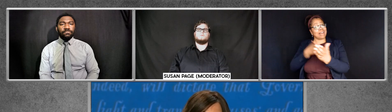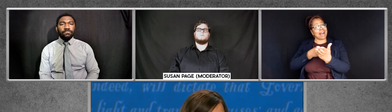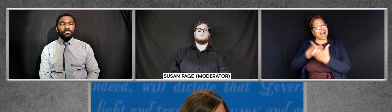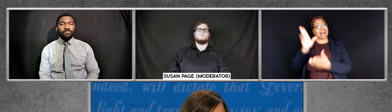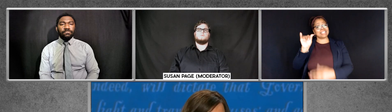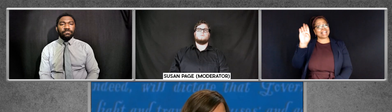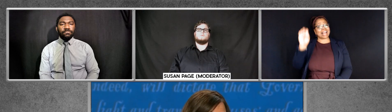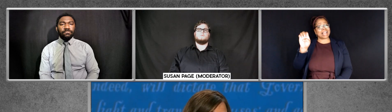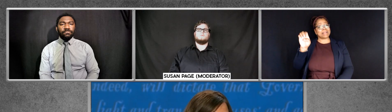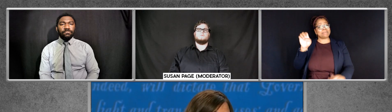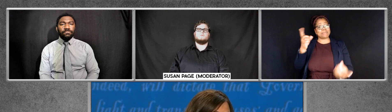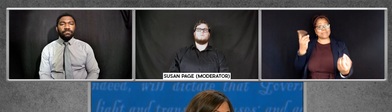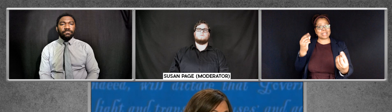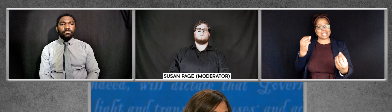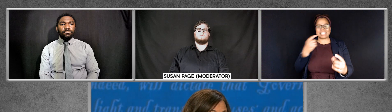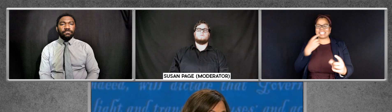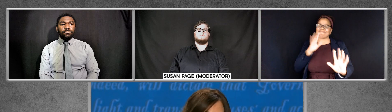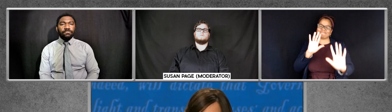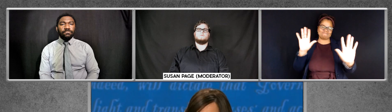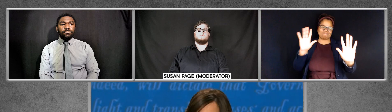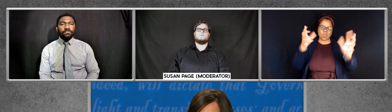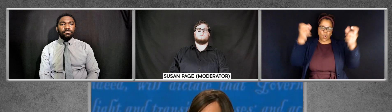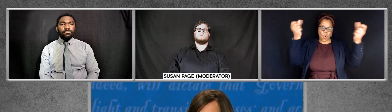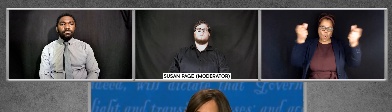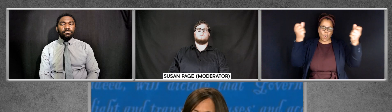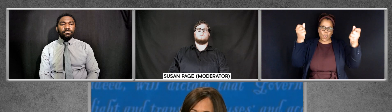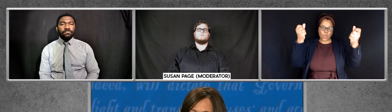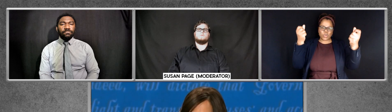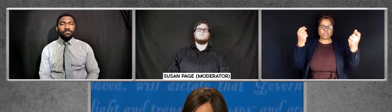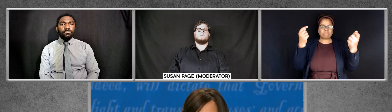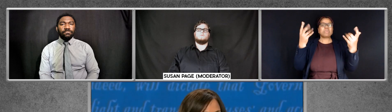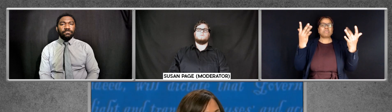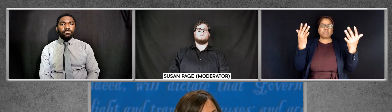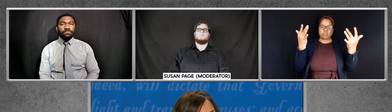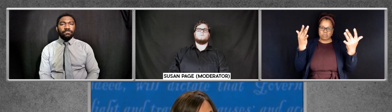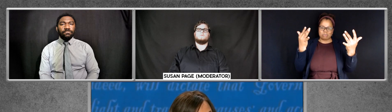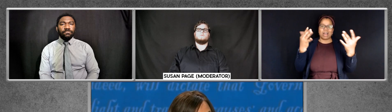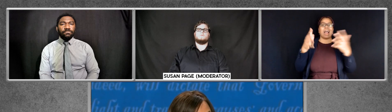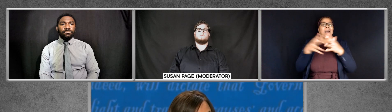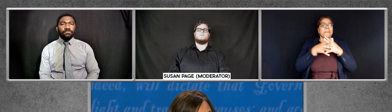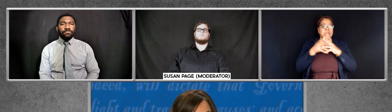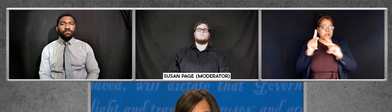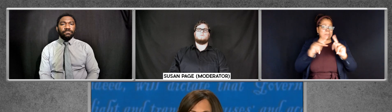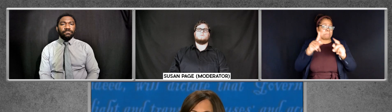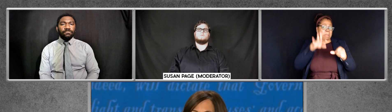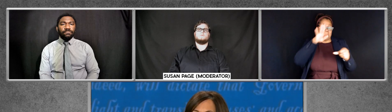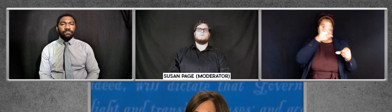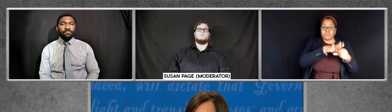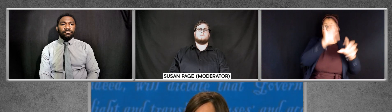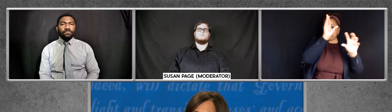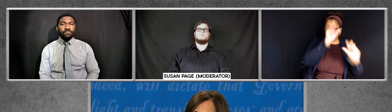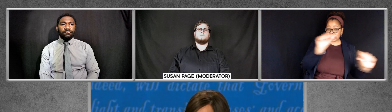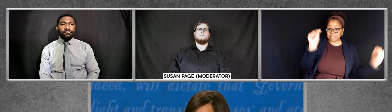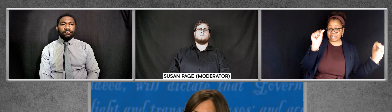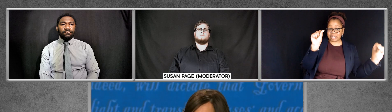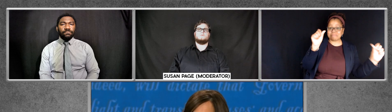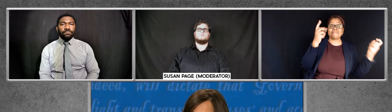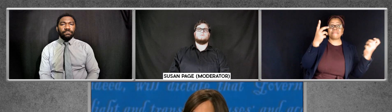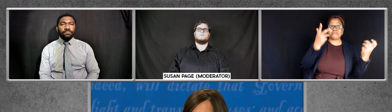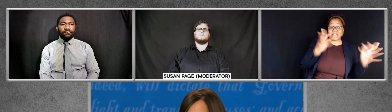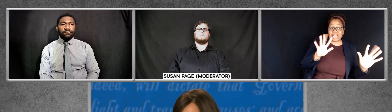said it's not the right thing to do. The American people deserve to make the decision about who will be the next president of the